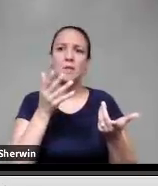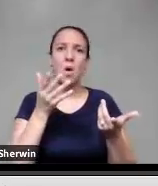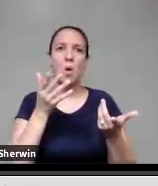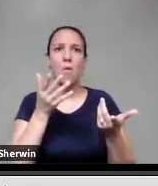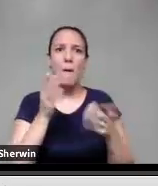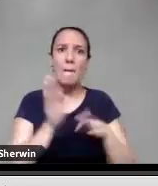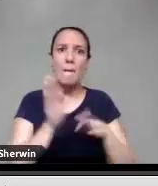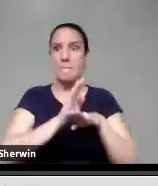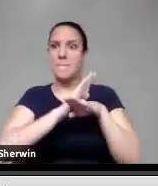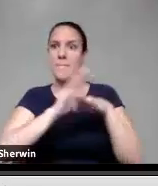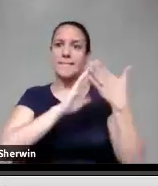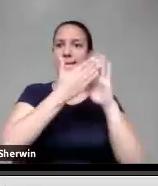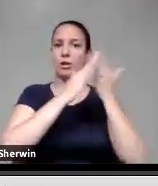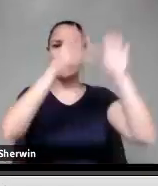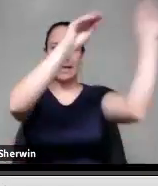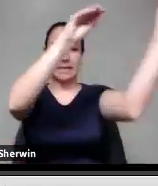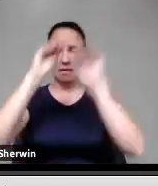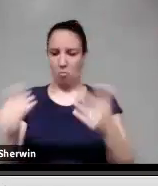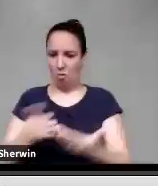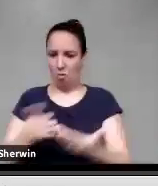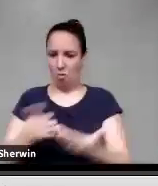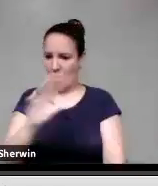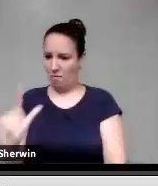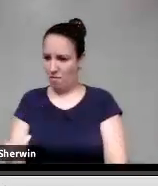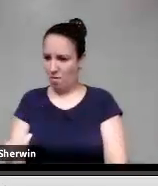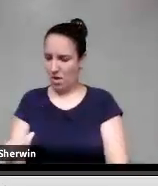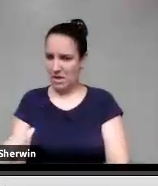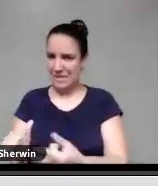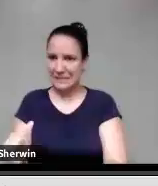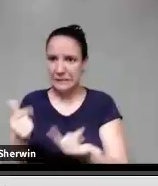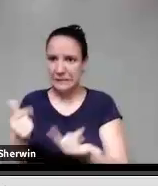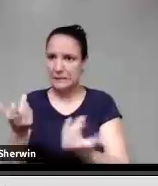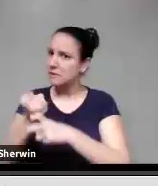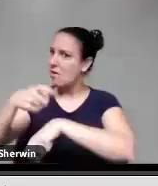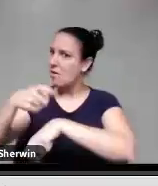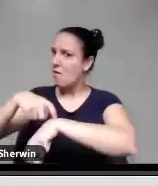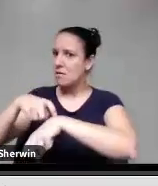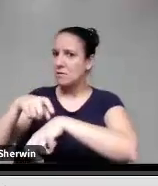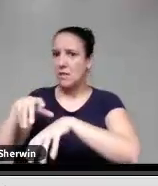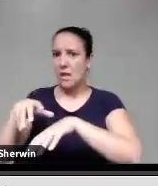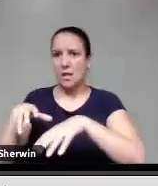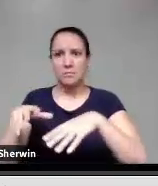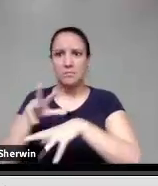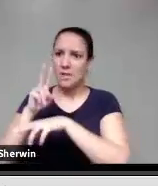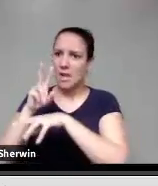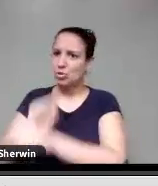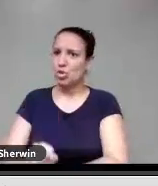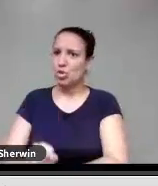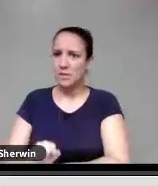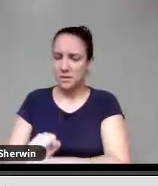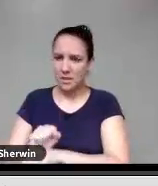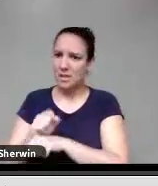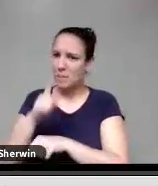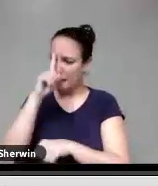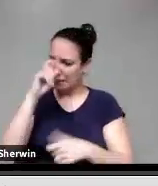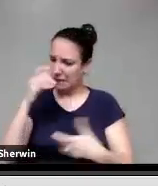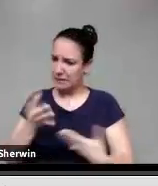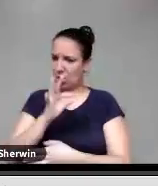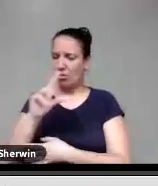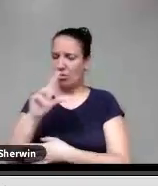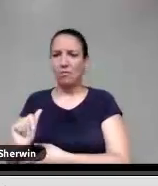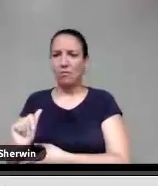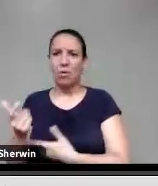or regions in the United States, and they are having trouble adjusting to the slower pace that they find in many aspects